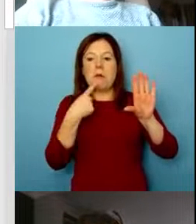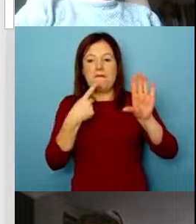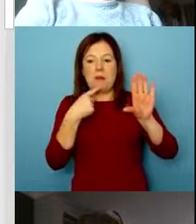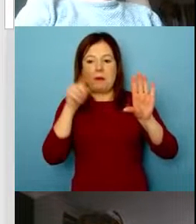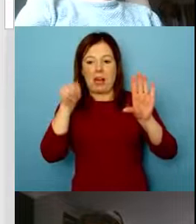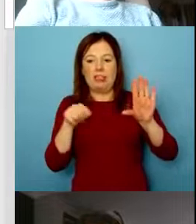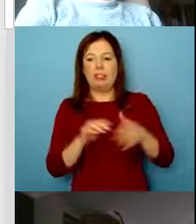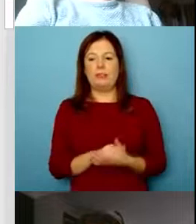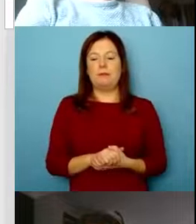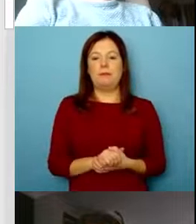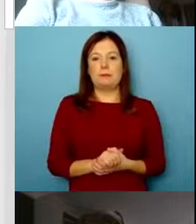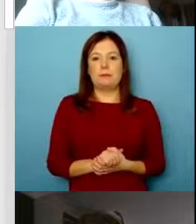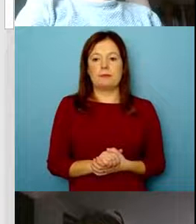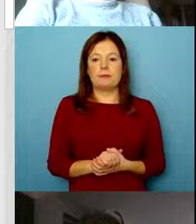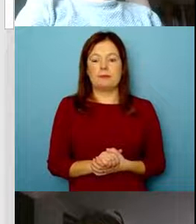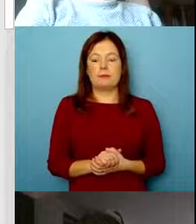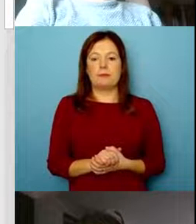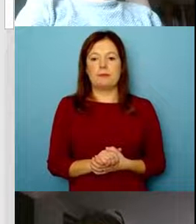image.